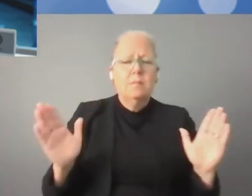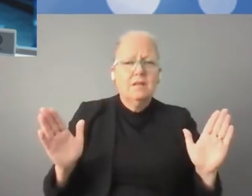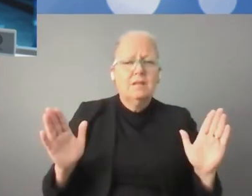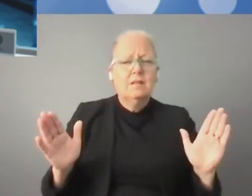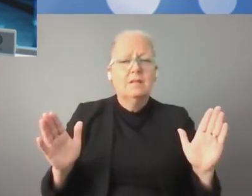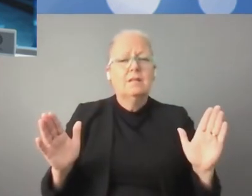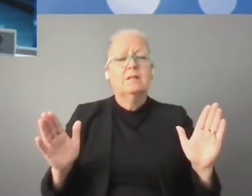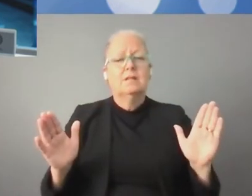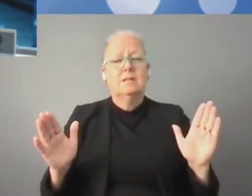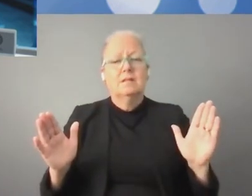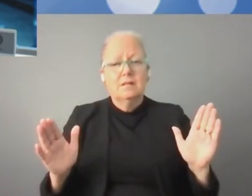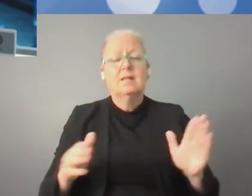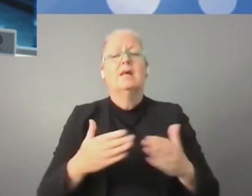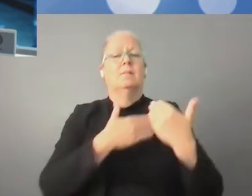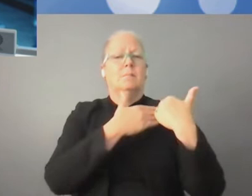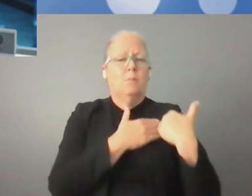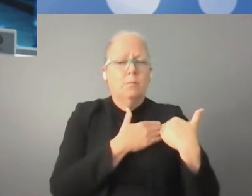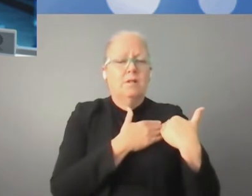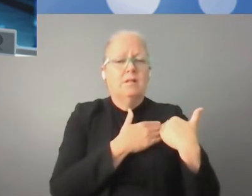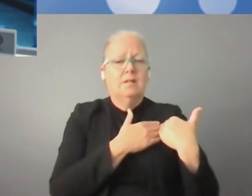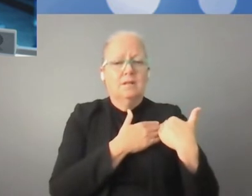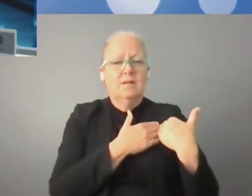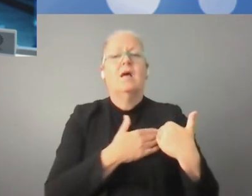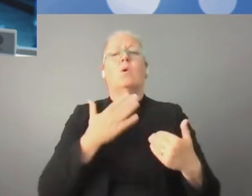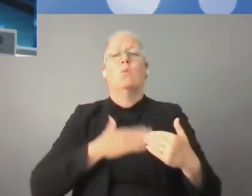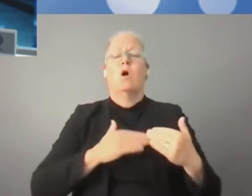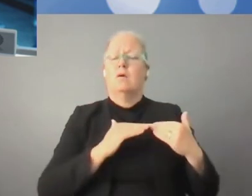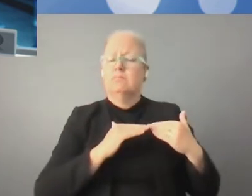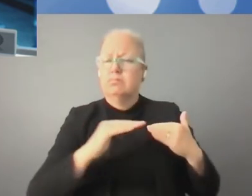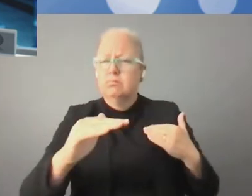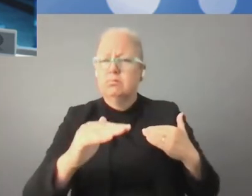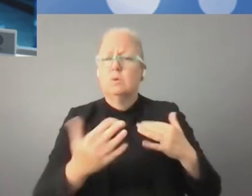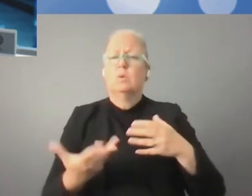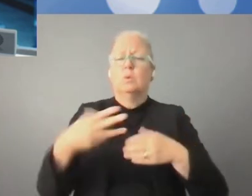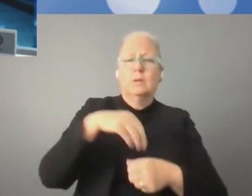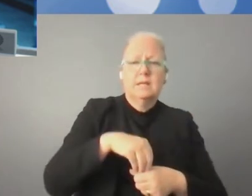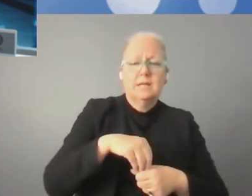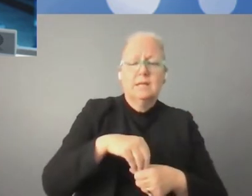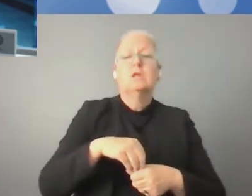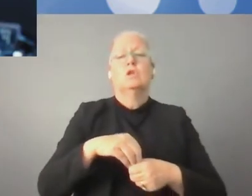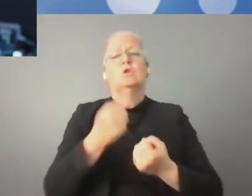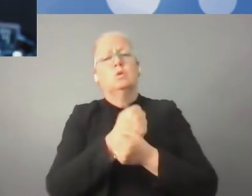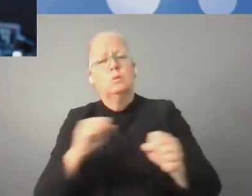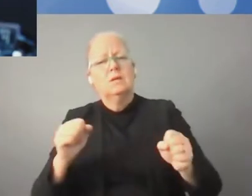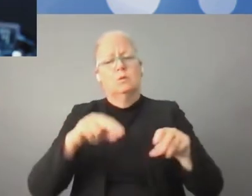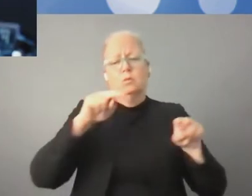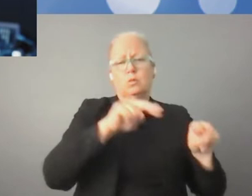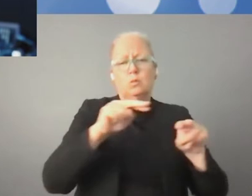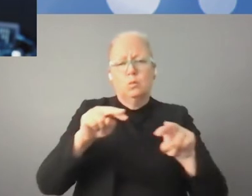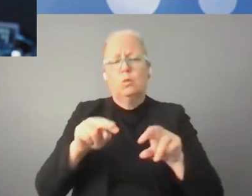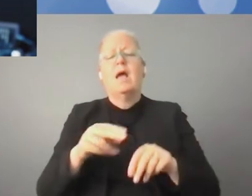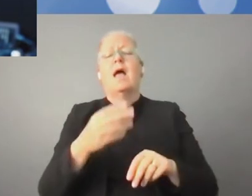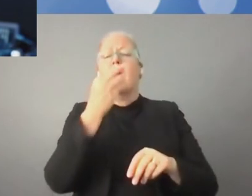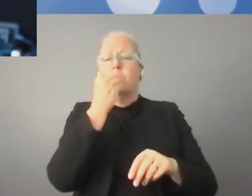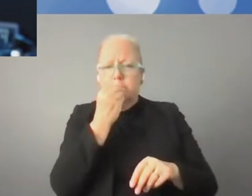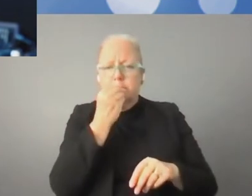responsibility reliability inclusiveness security and confidentiality i would like